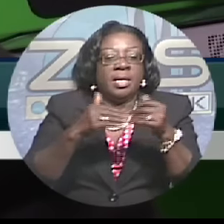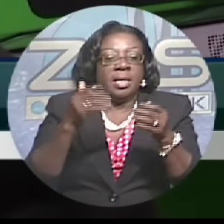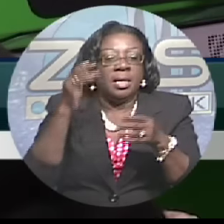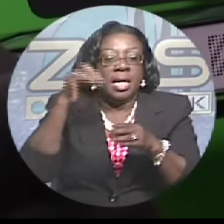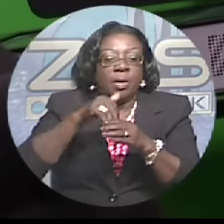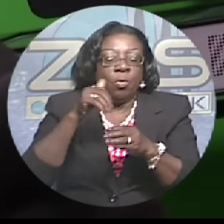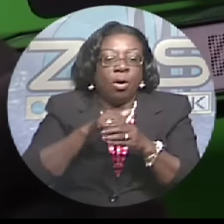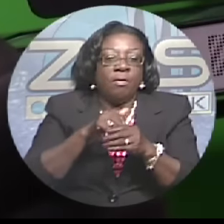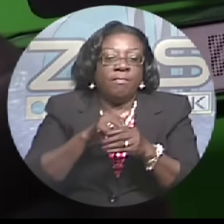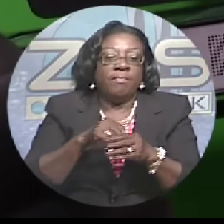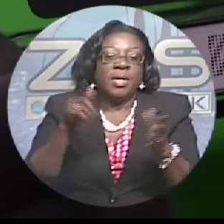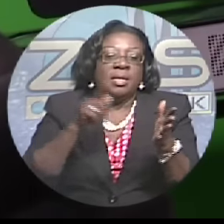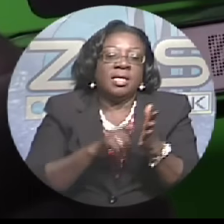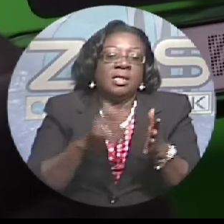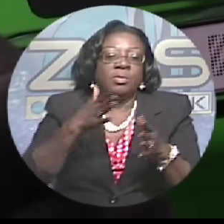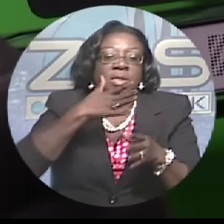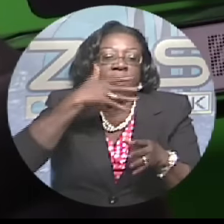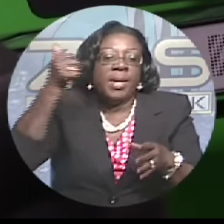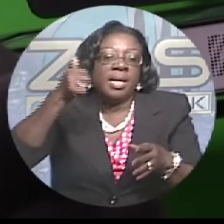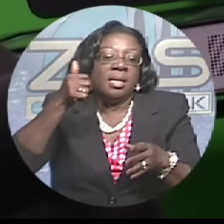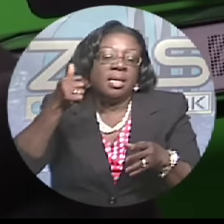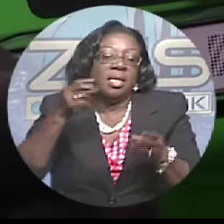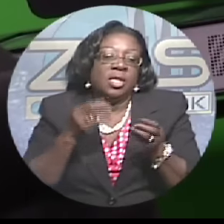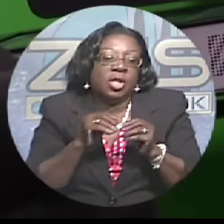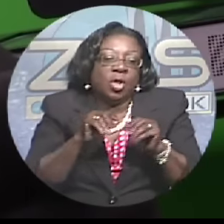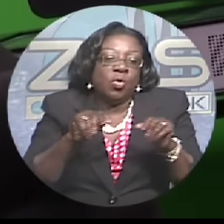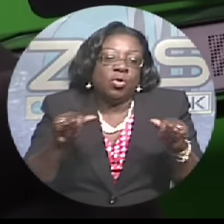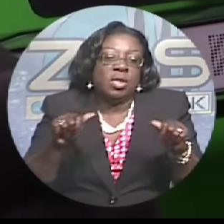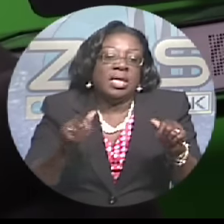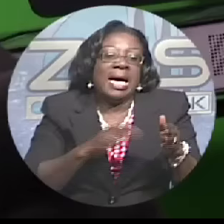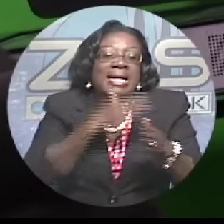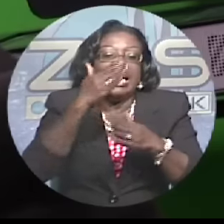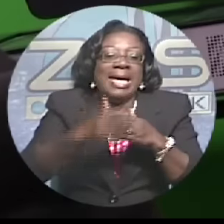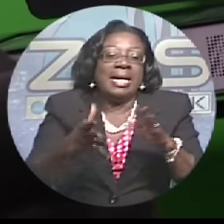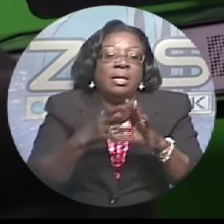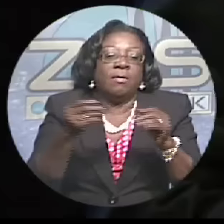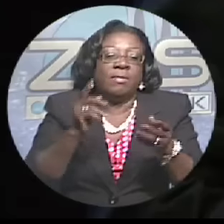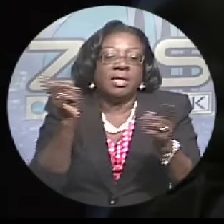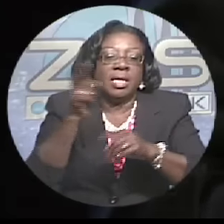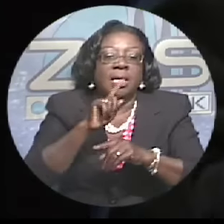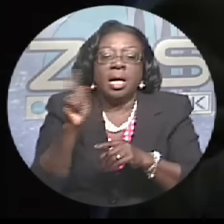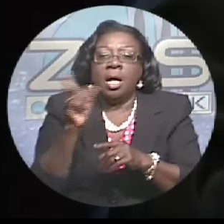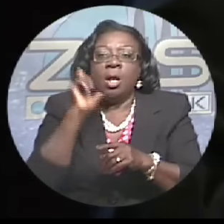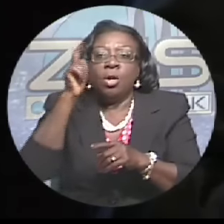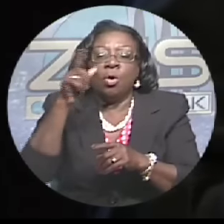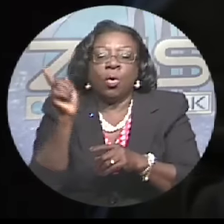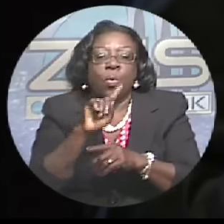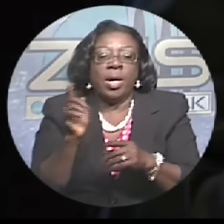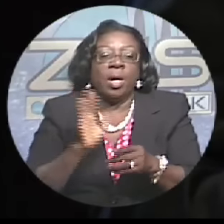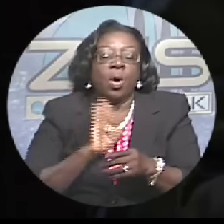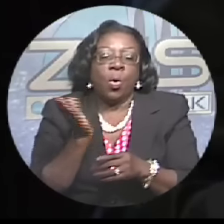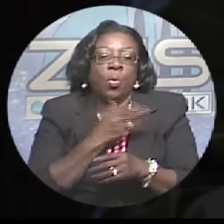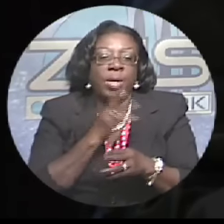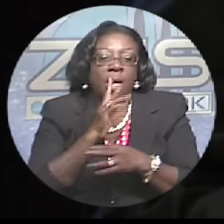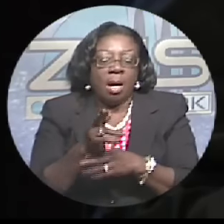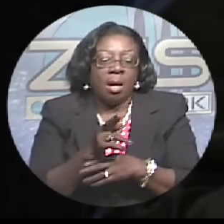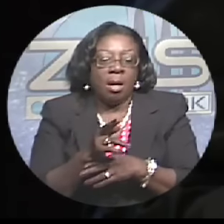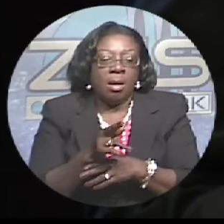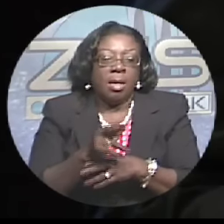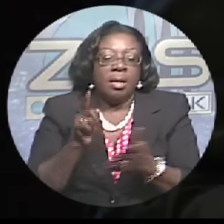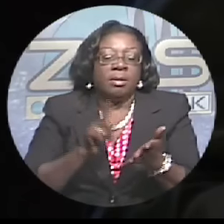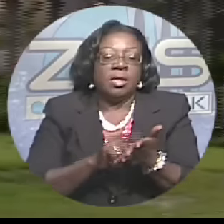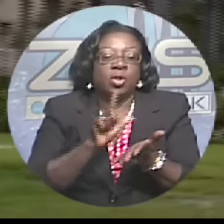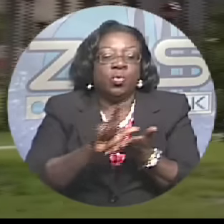businessman, that this was the better solution. And you know what? At the end of the day, look where we are. This week, Prime Minister the Right Honorable Perry